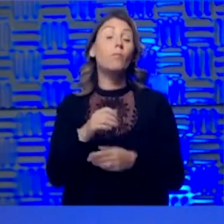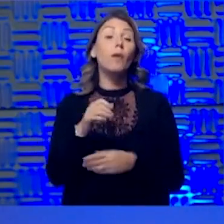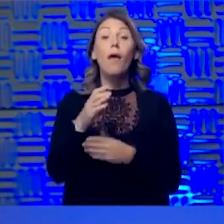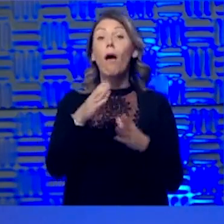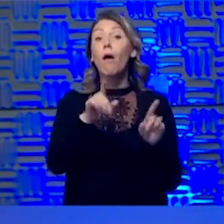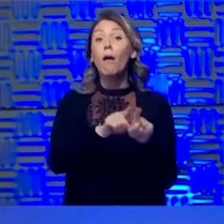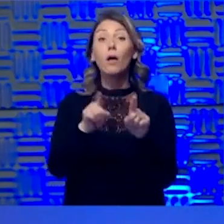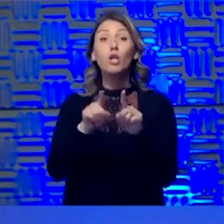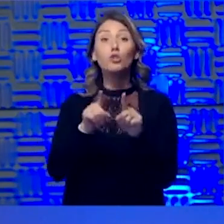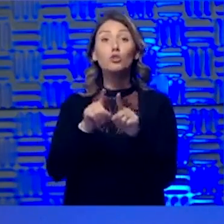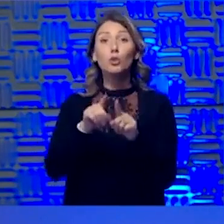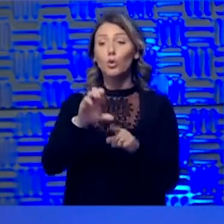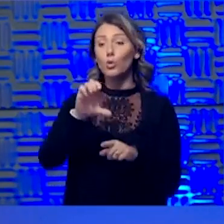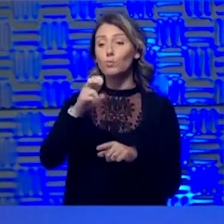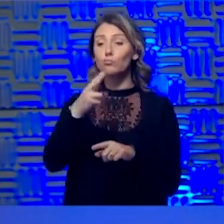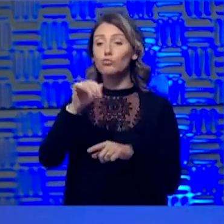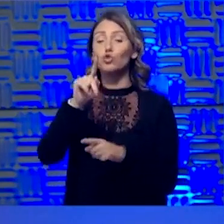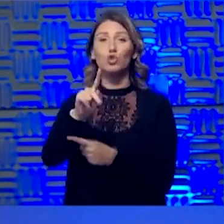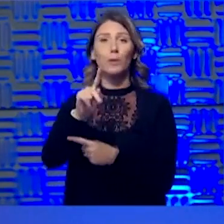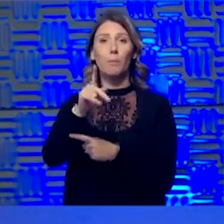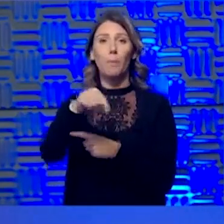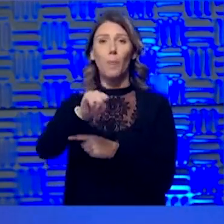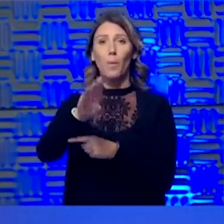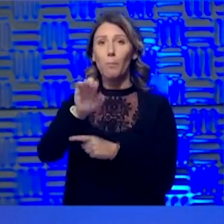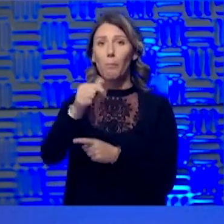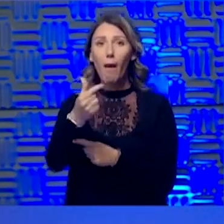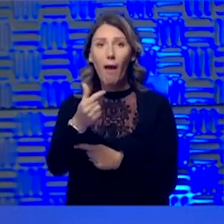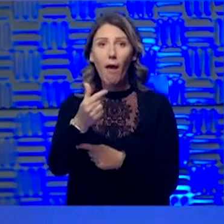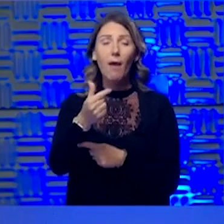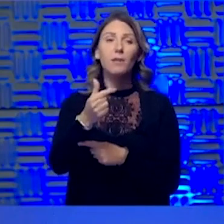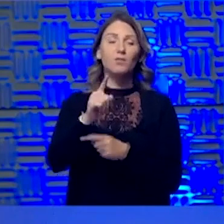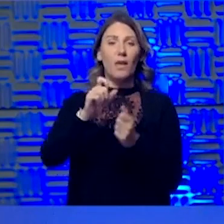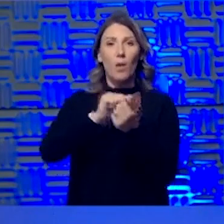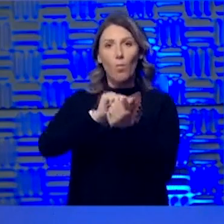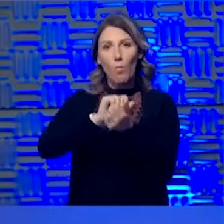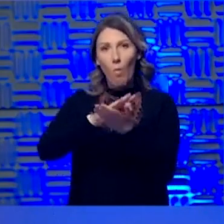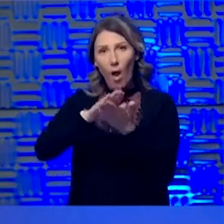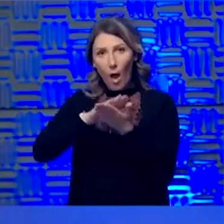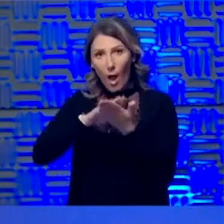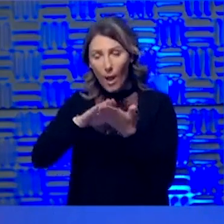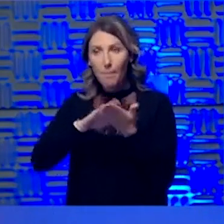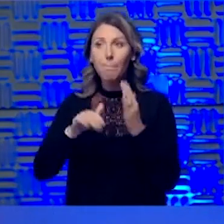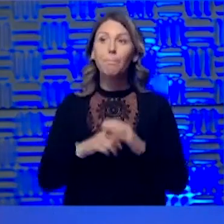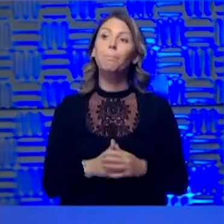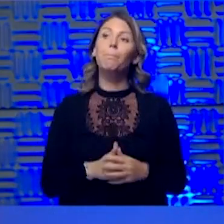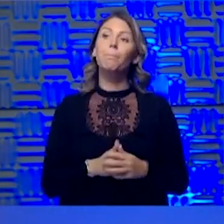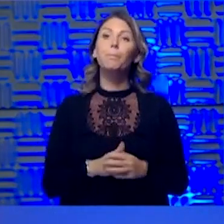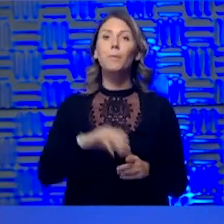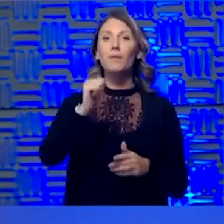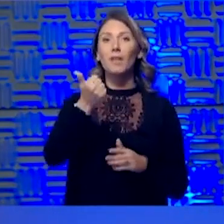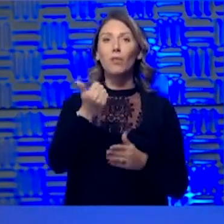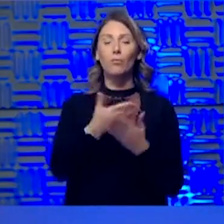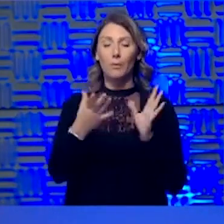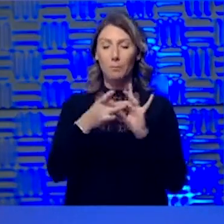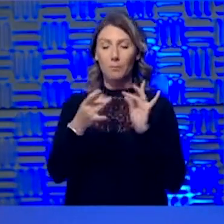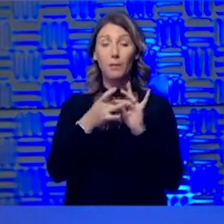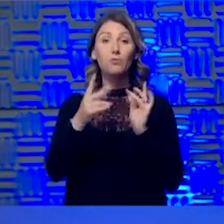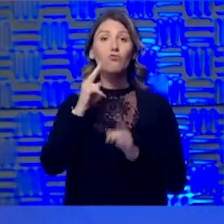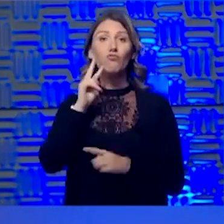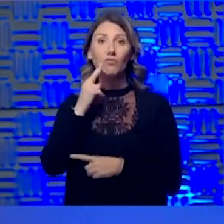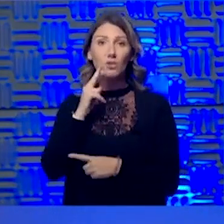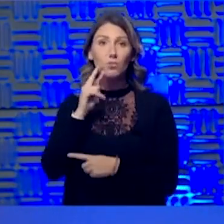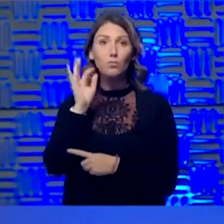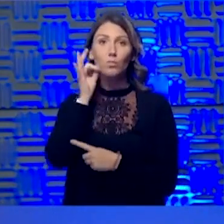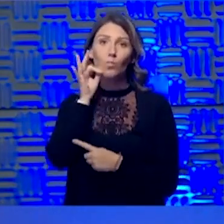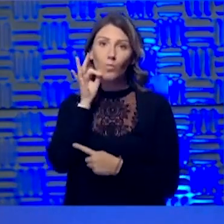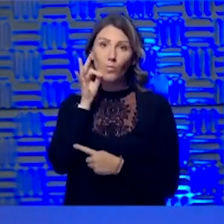as those are non-porous, wiping those down. The other thing is we talked about vegetables and fruits.